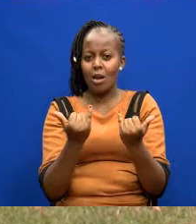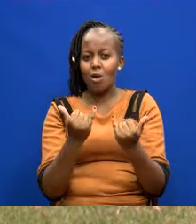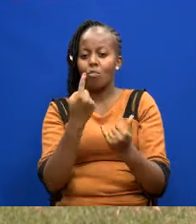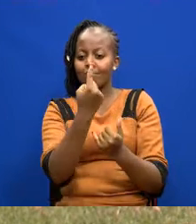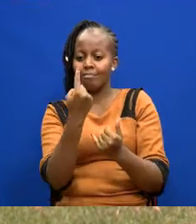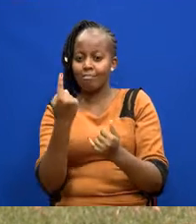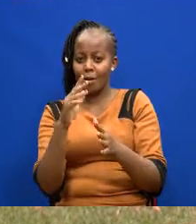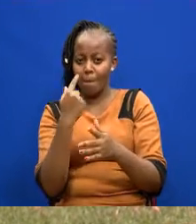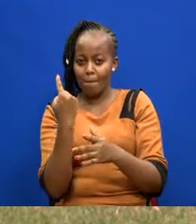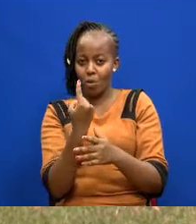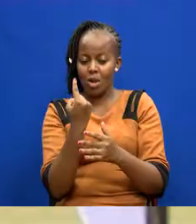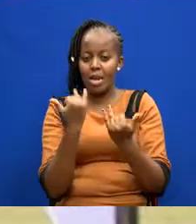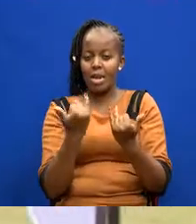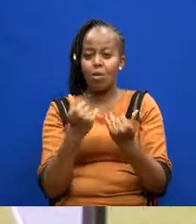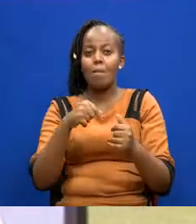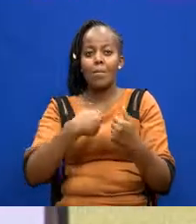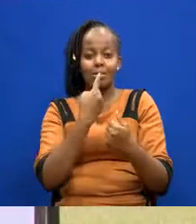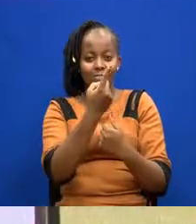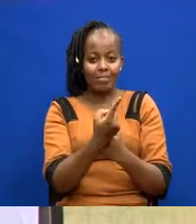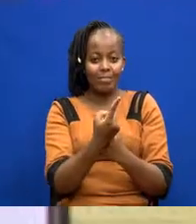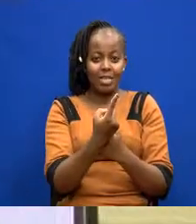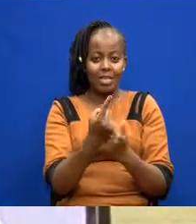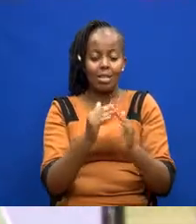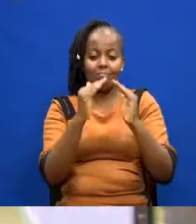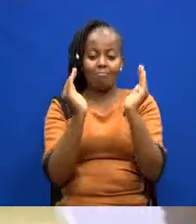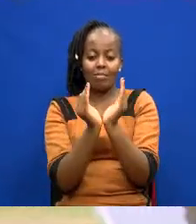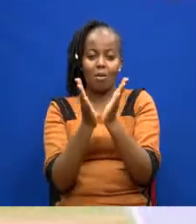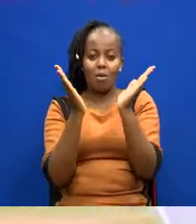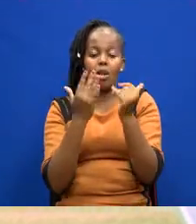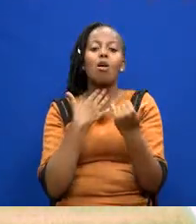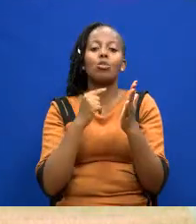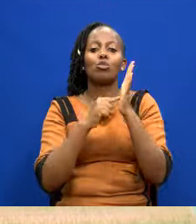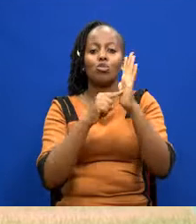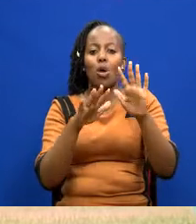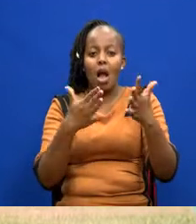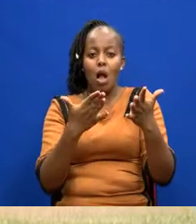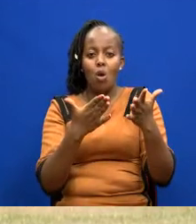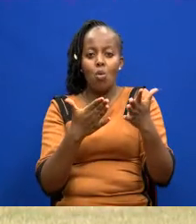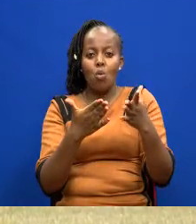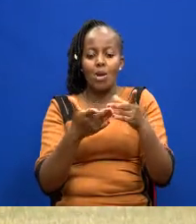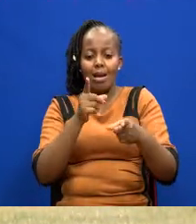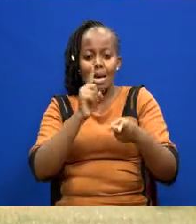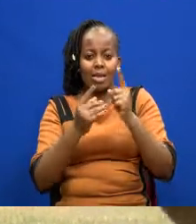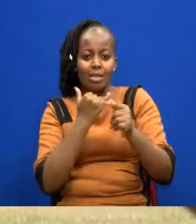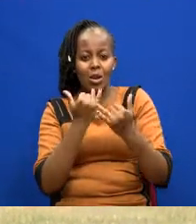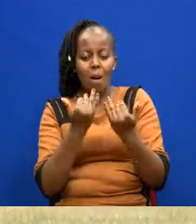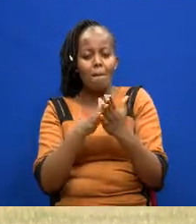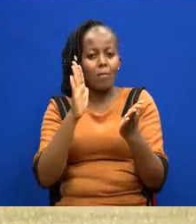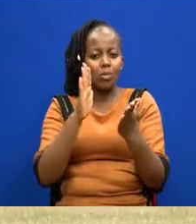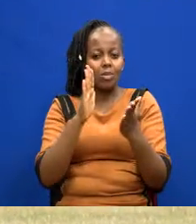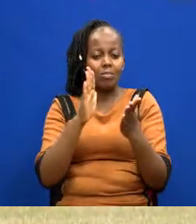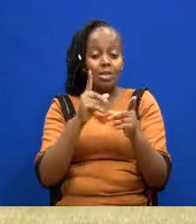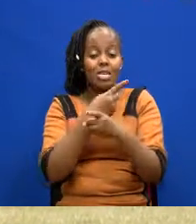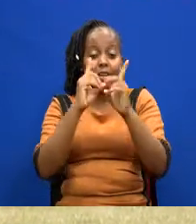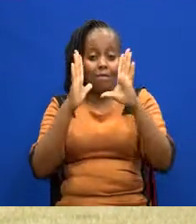In this segment, I am the ball carrier. We're going to use this to demonstrate. It's called an evasive run. Most tacklers